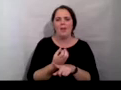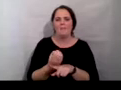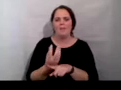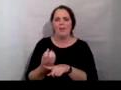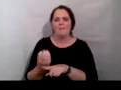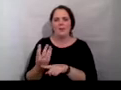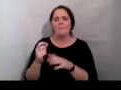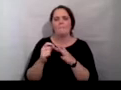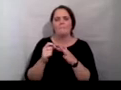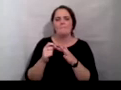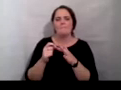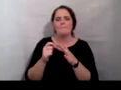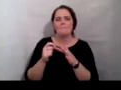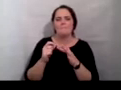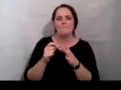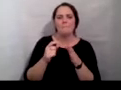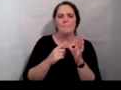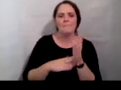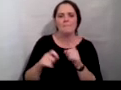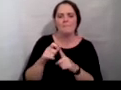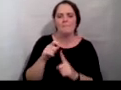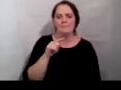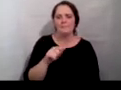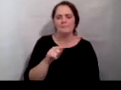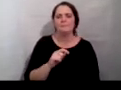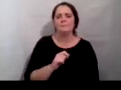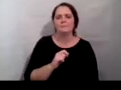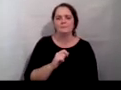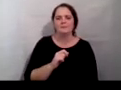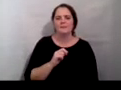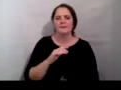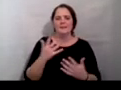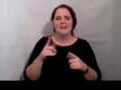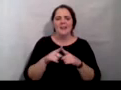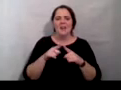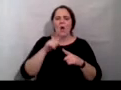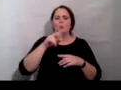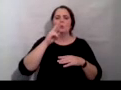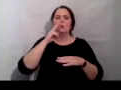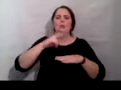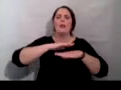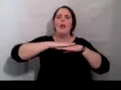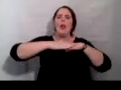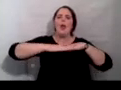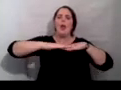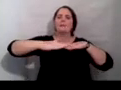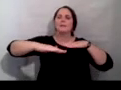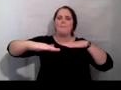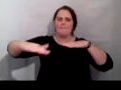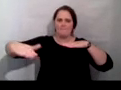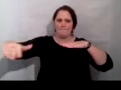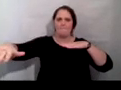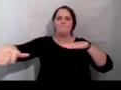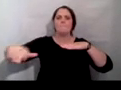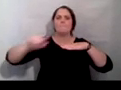see that it's almost like the William Robinson Springbrook landscapes, where you look like you're looking at a